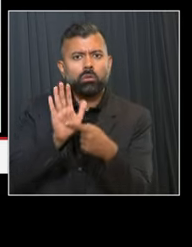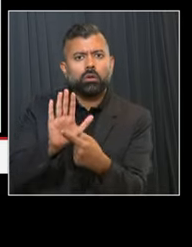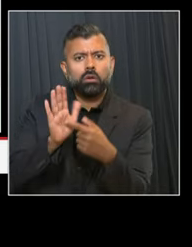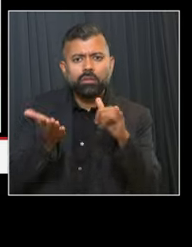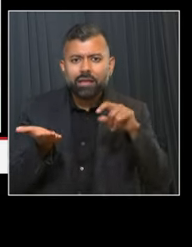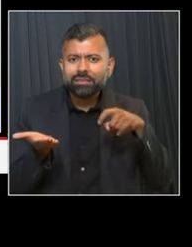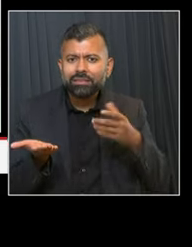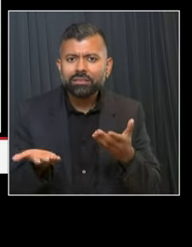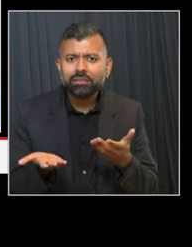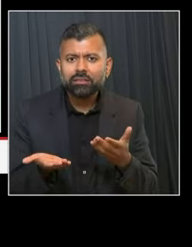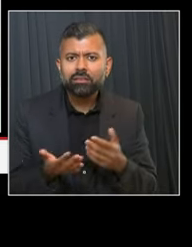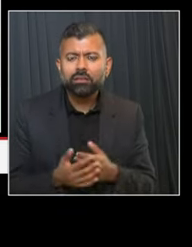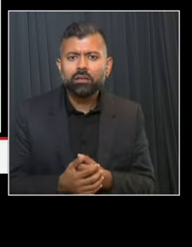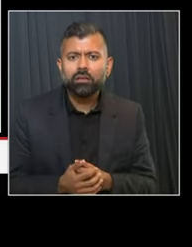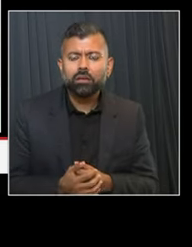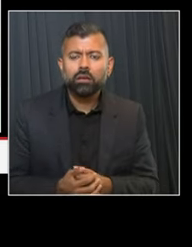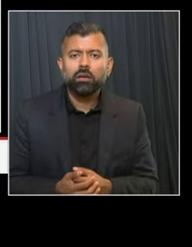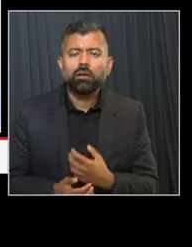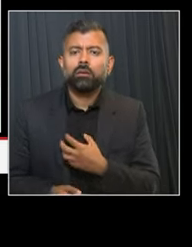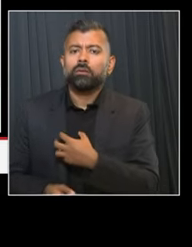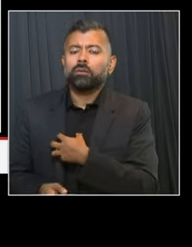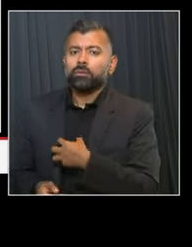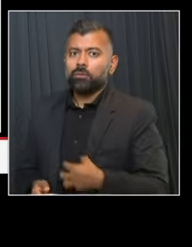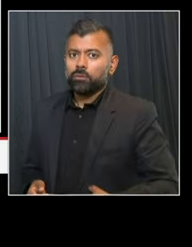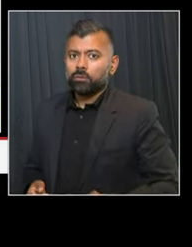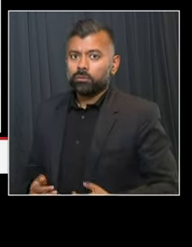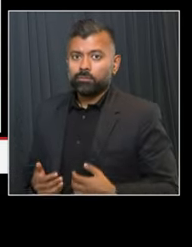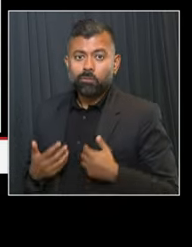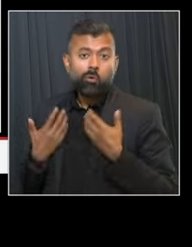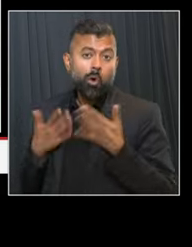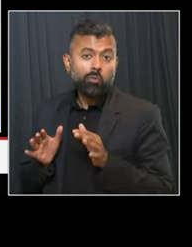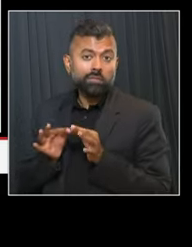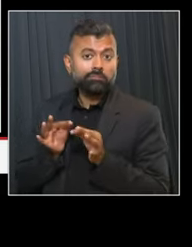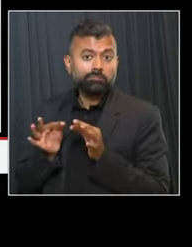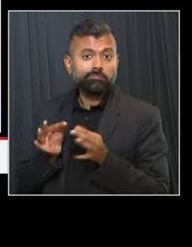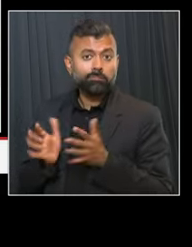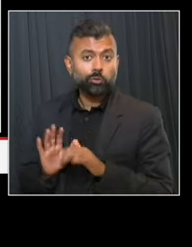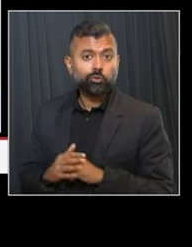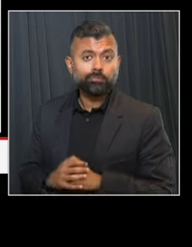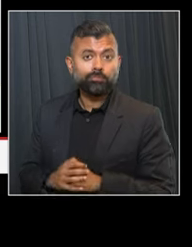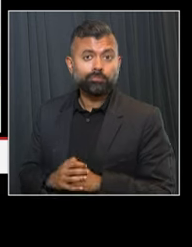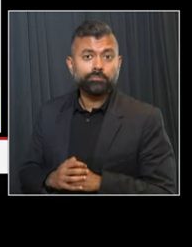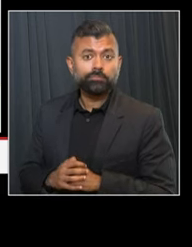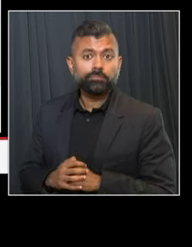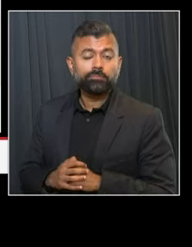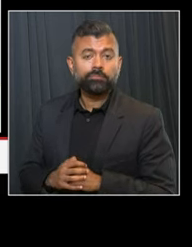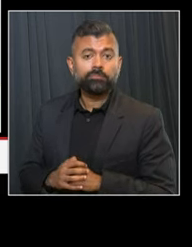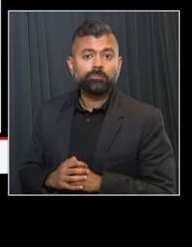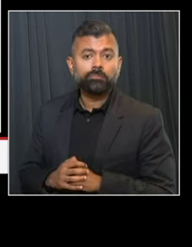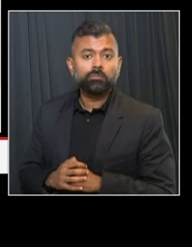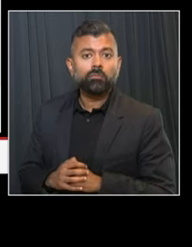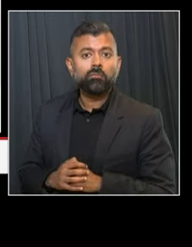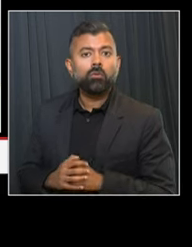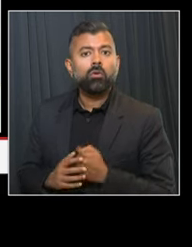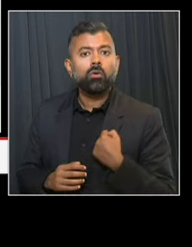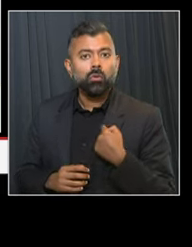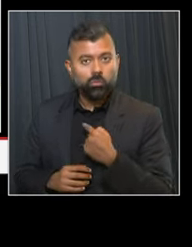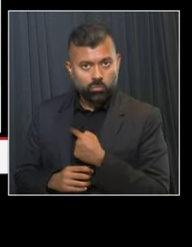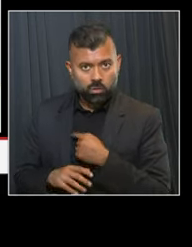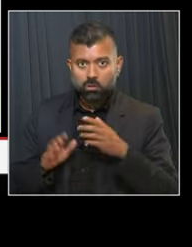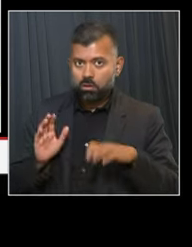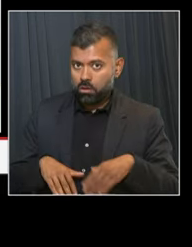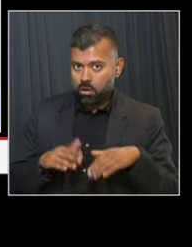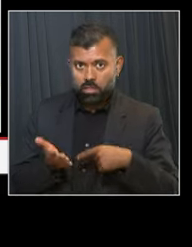Yeah, I think I've been clear. I think it hasn't spent it, and it has surplus to spend before we invest anything